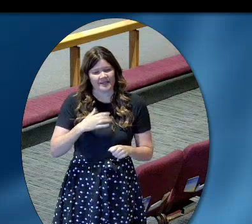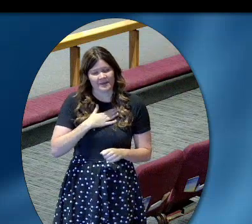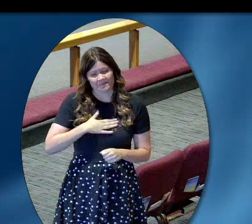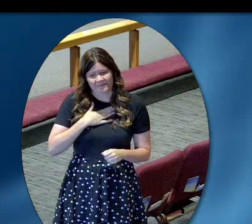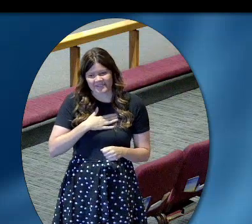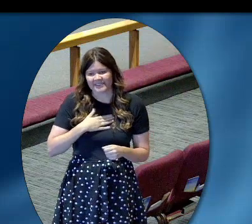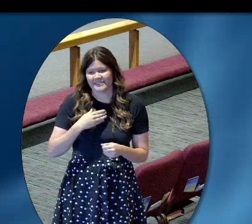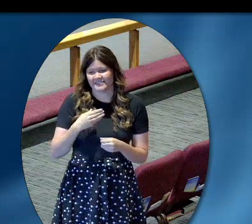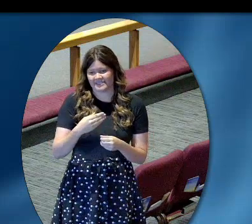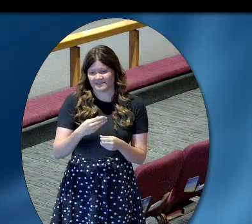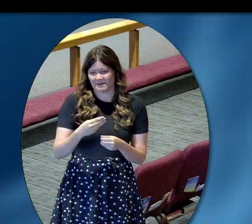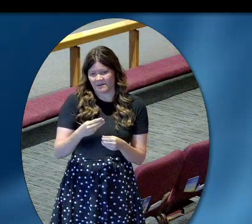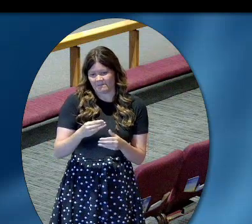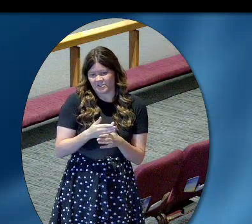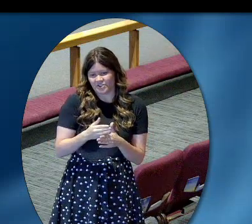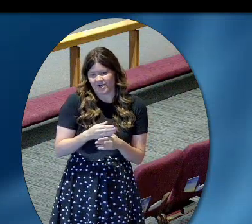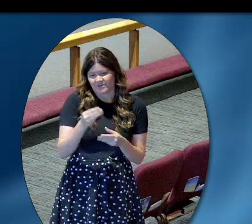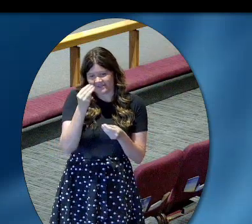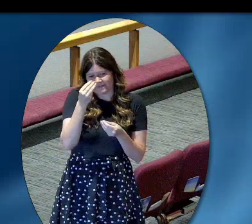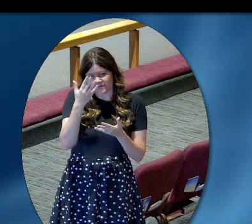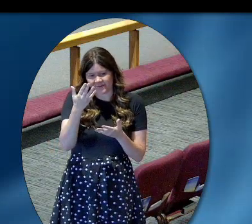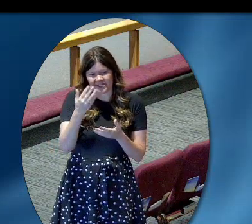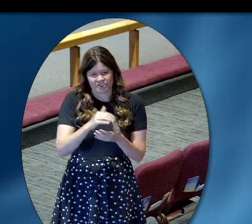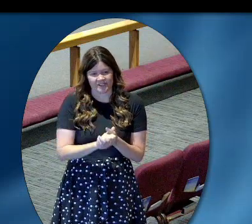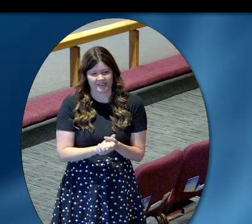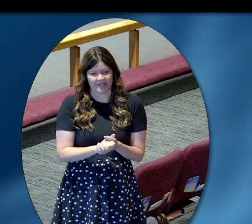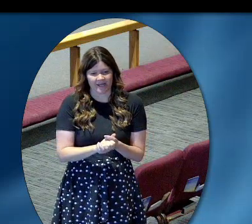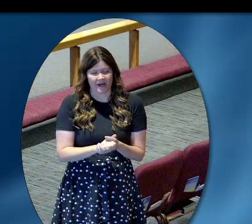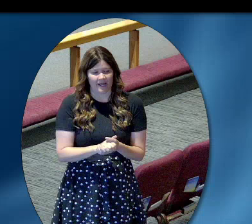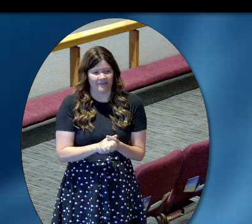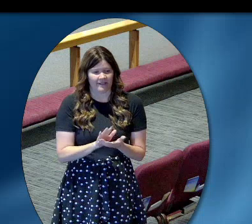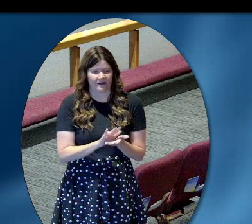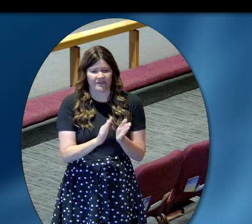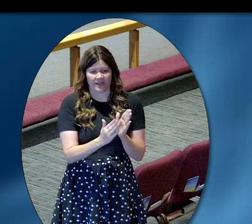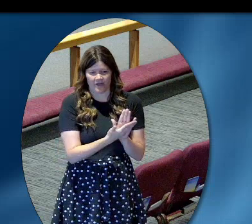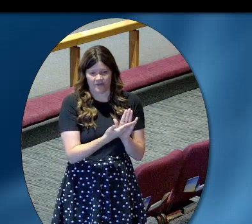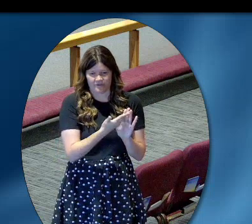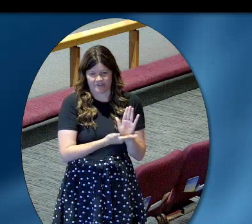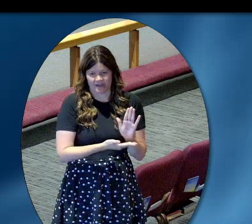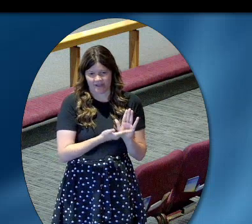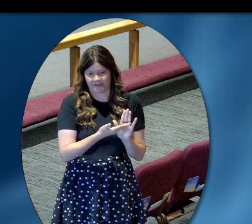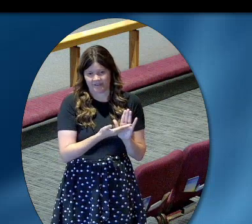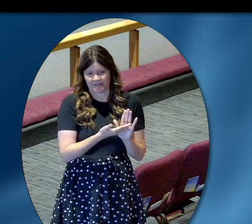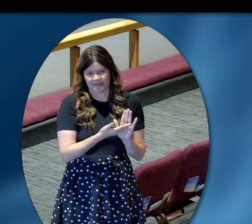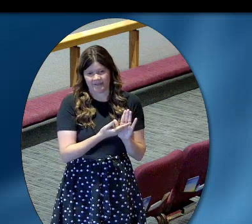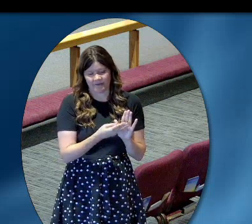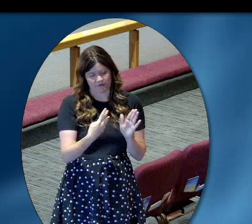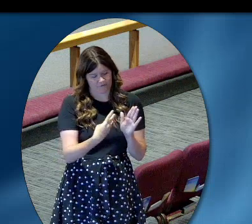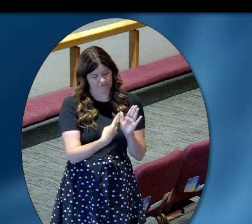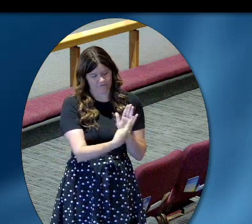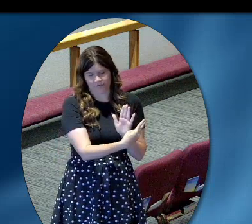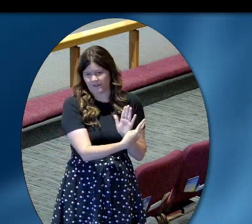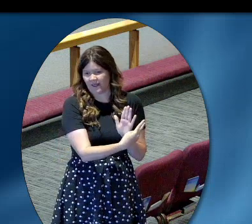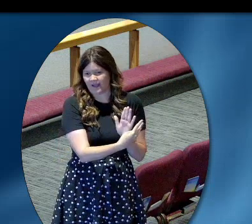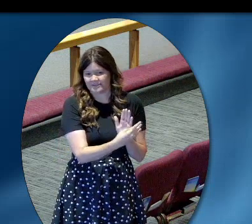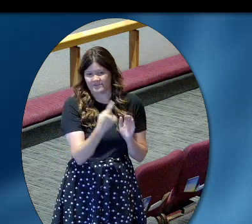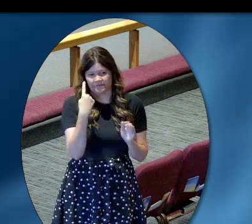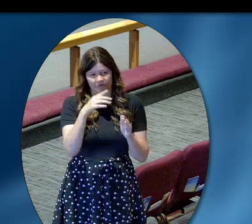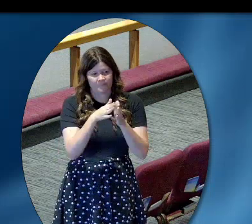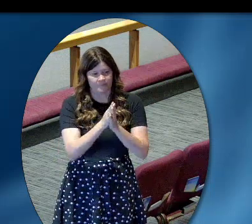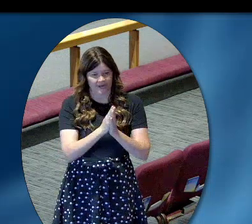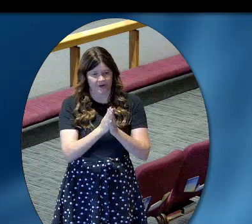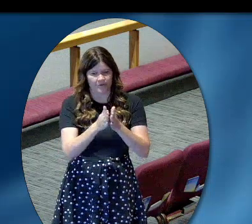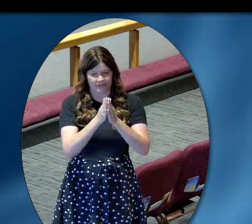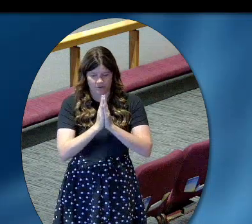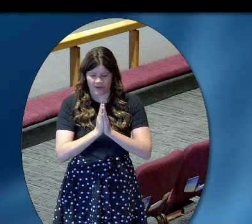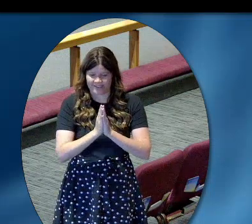information. And then at the bottom of either side, there are some lines there for a prayer request, if you